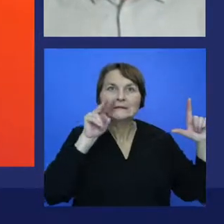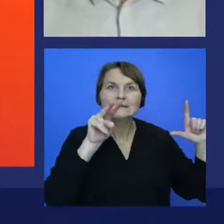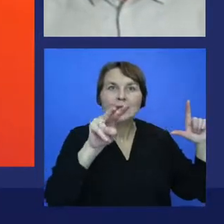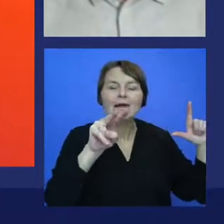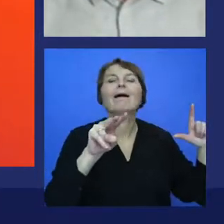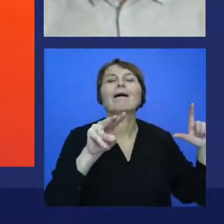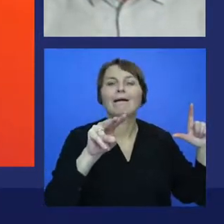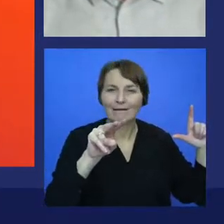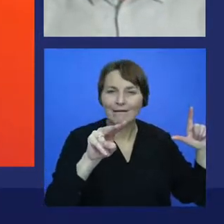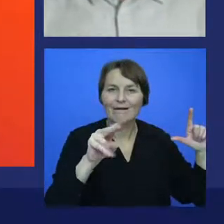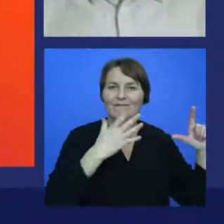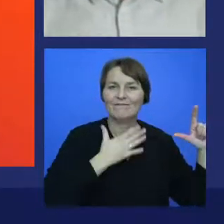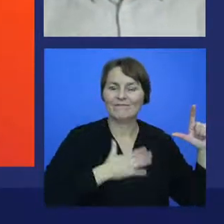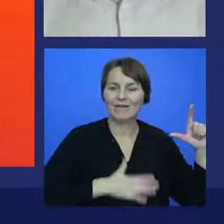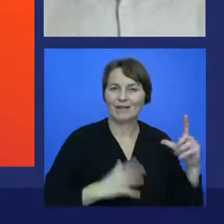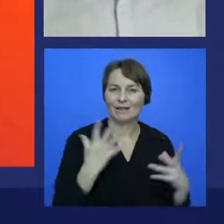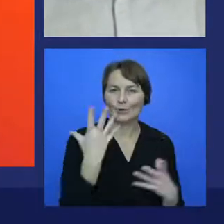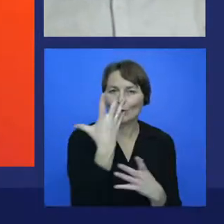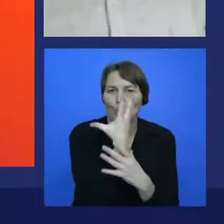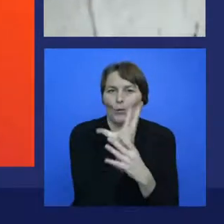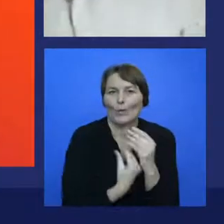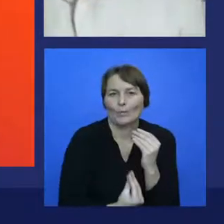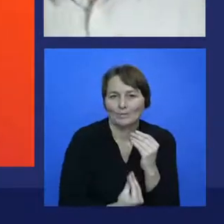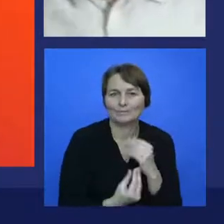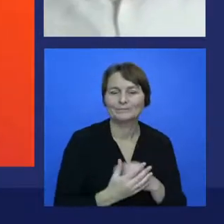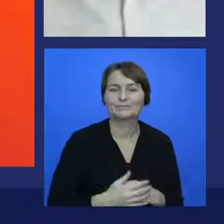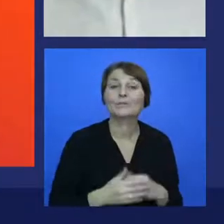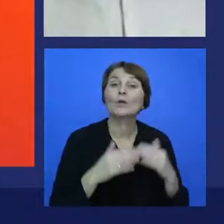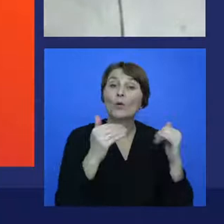spaces to use